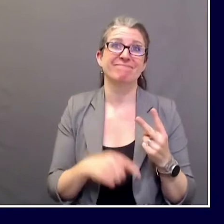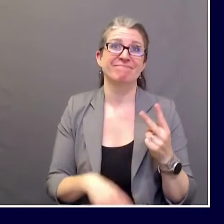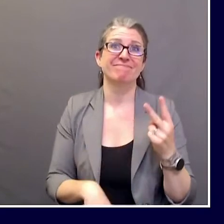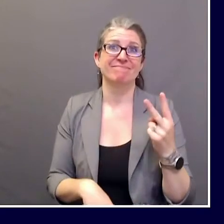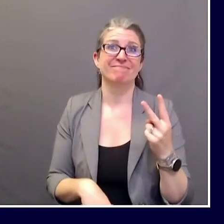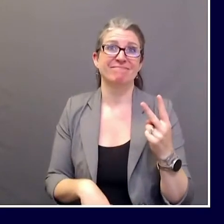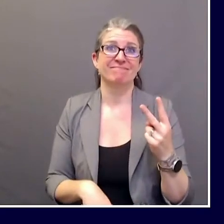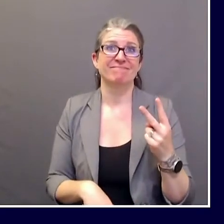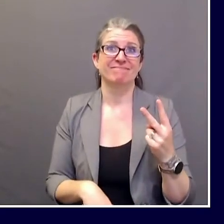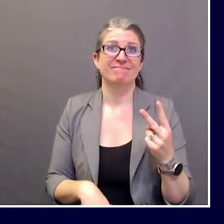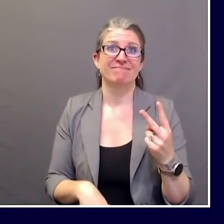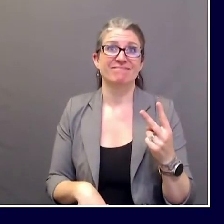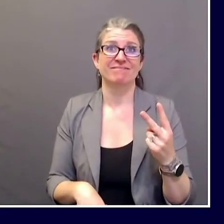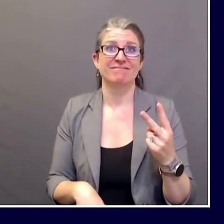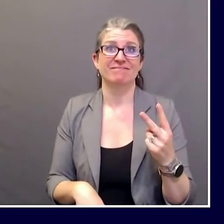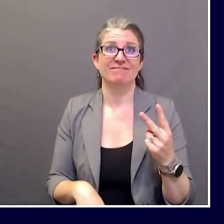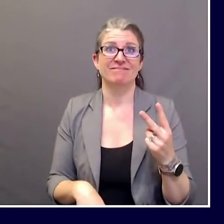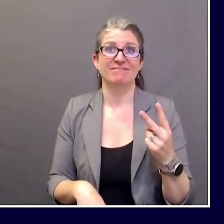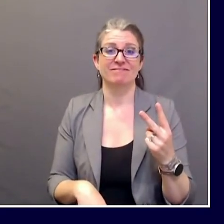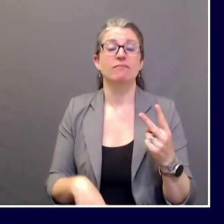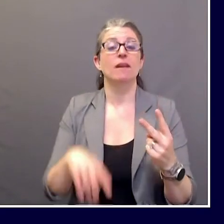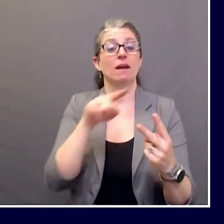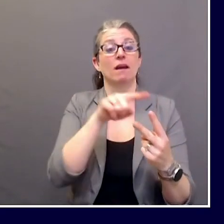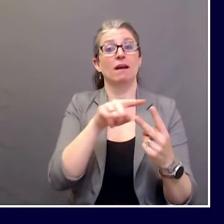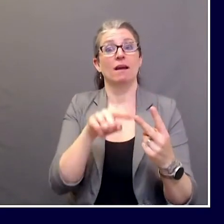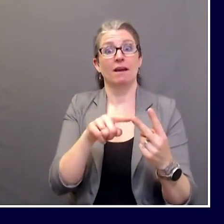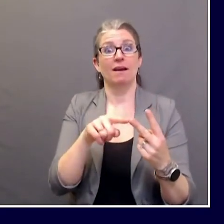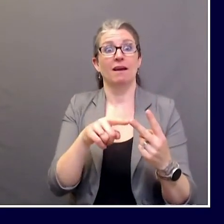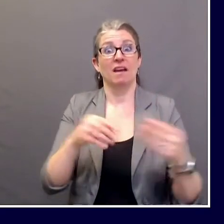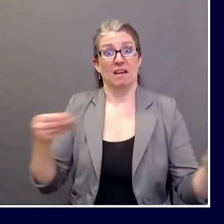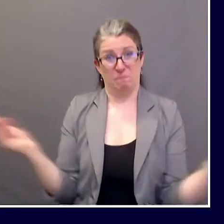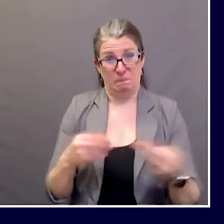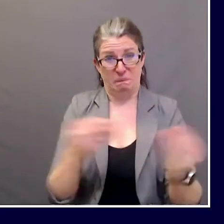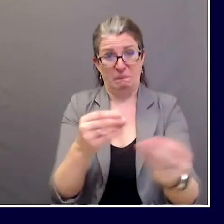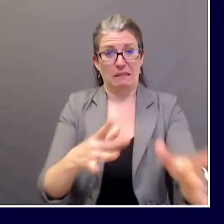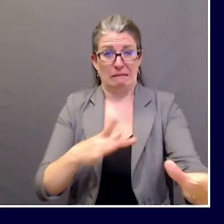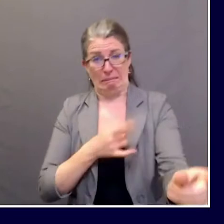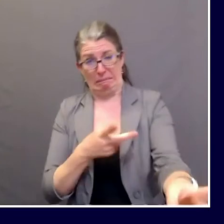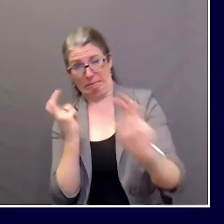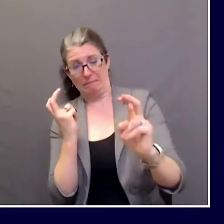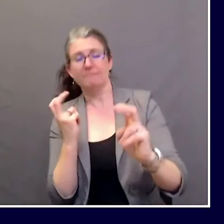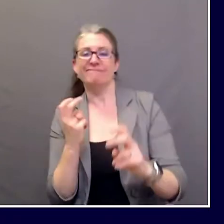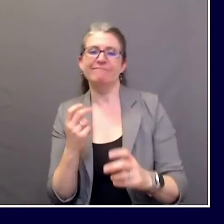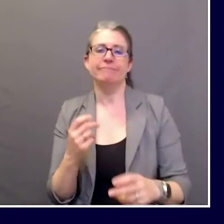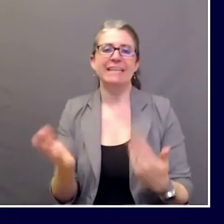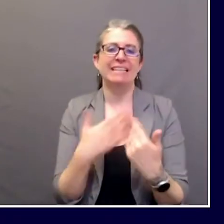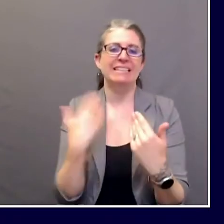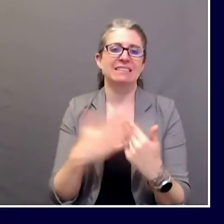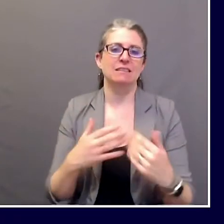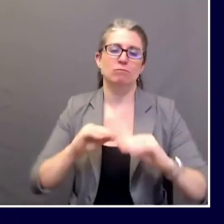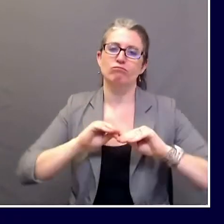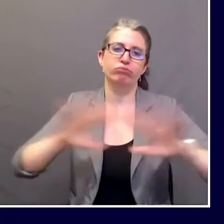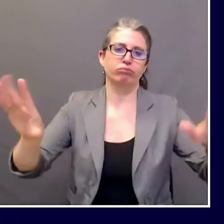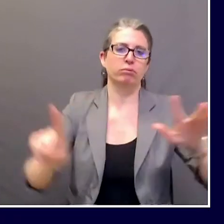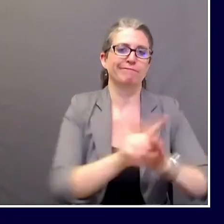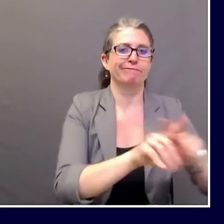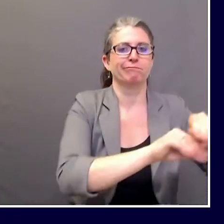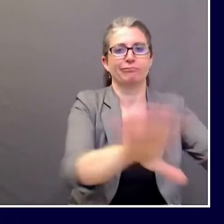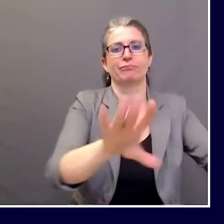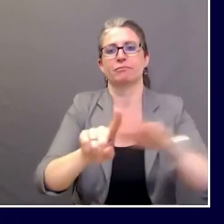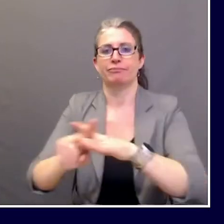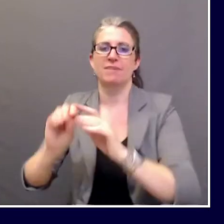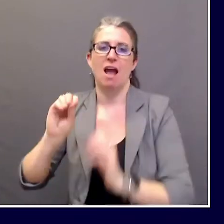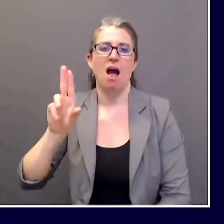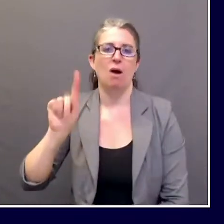outbreaks, of course, generate more cases ongoing. But what I think has been notable recently and of concern is